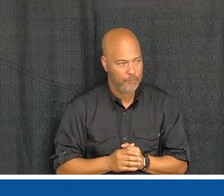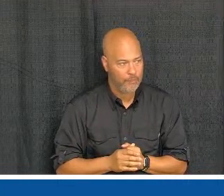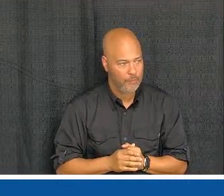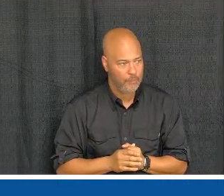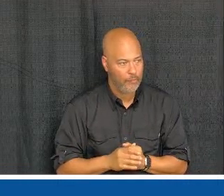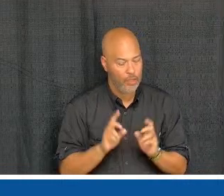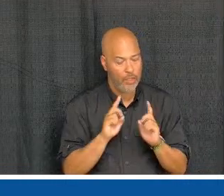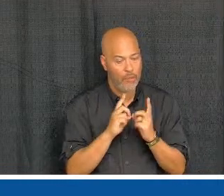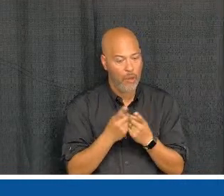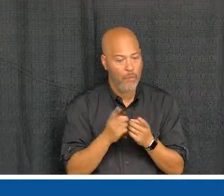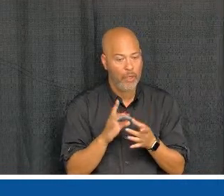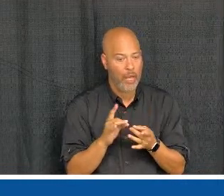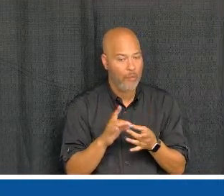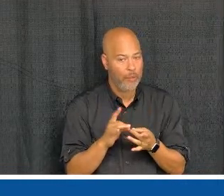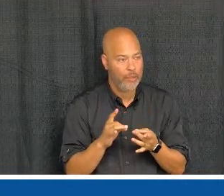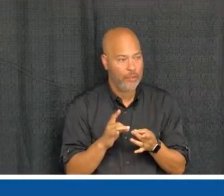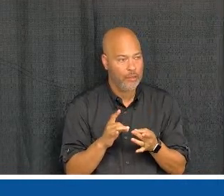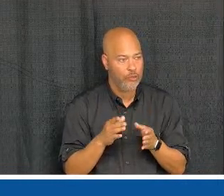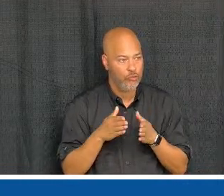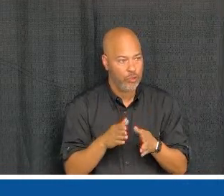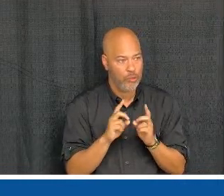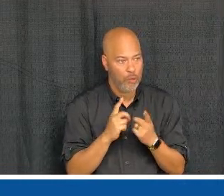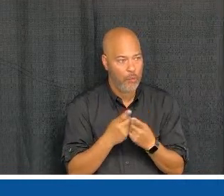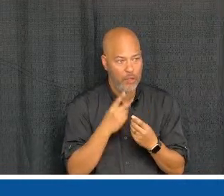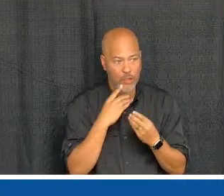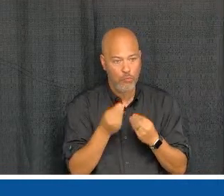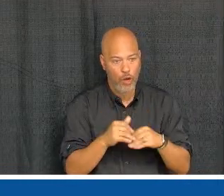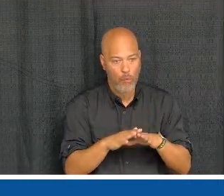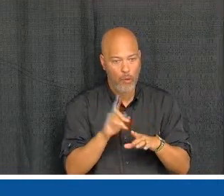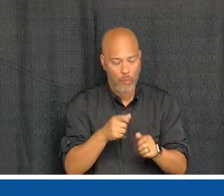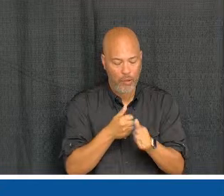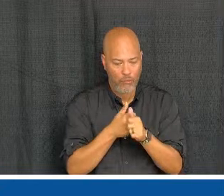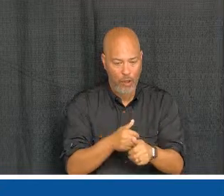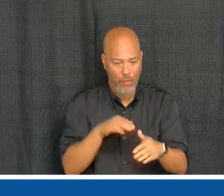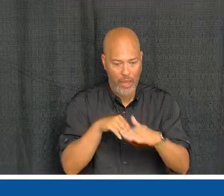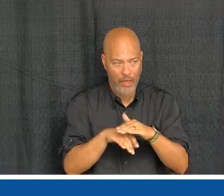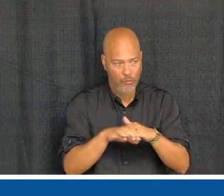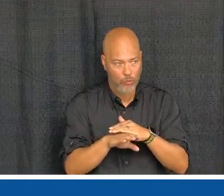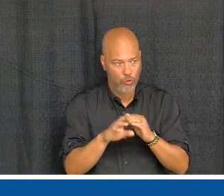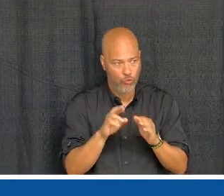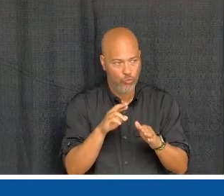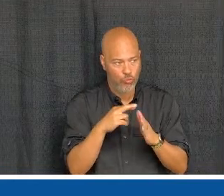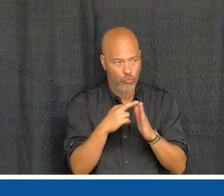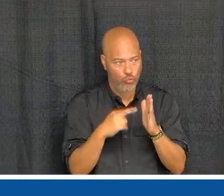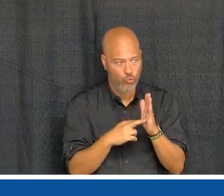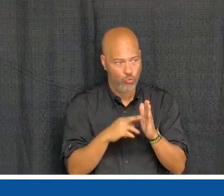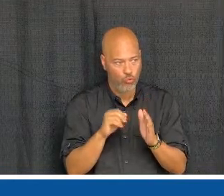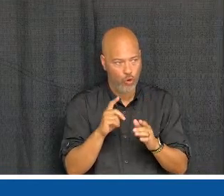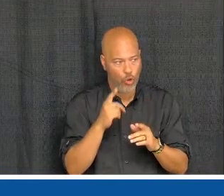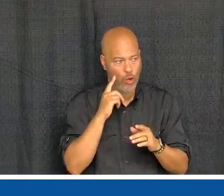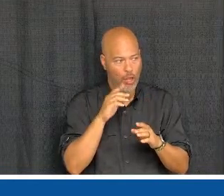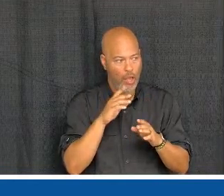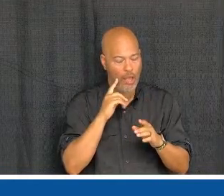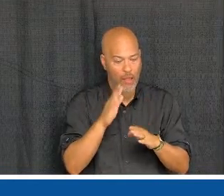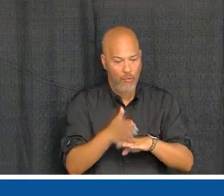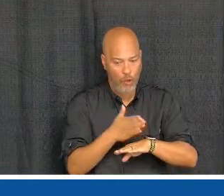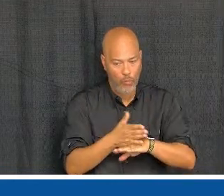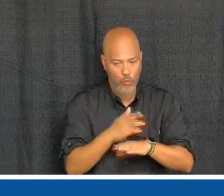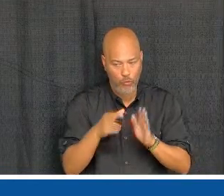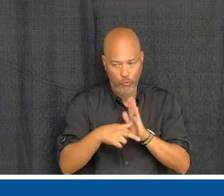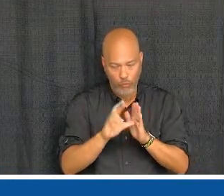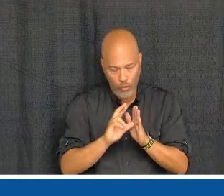The department said, street department said, the property must follow the access ordinance. Upon further development and review,